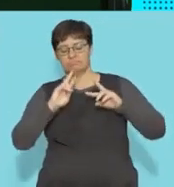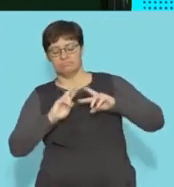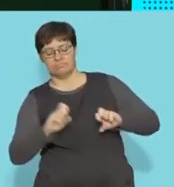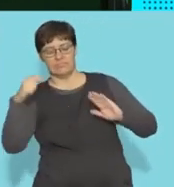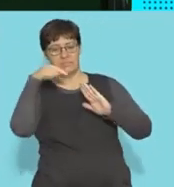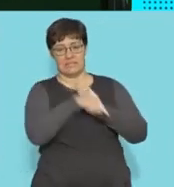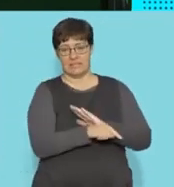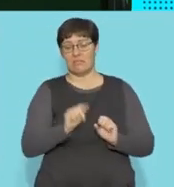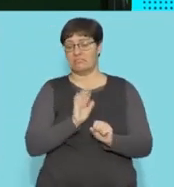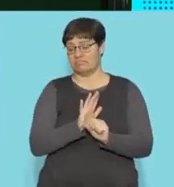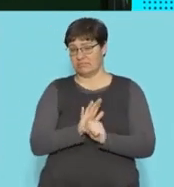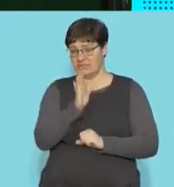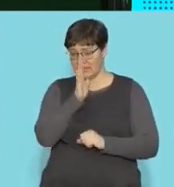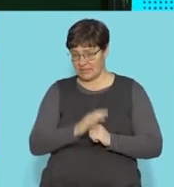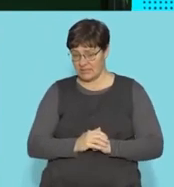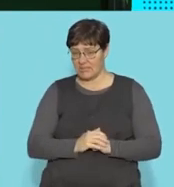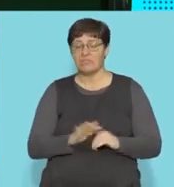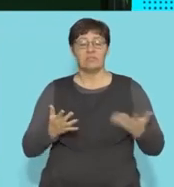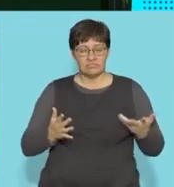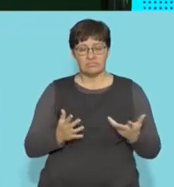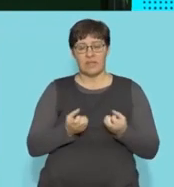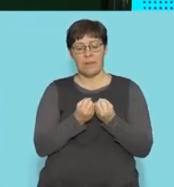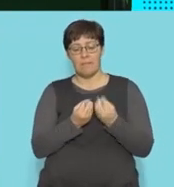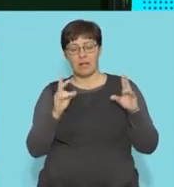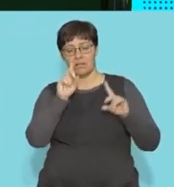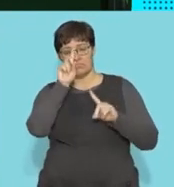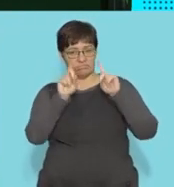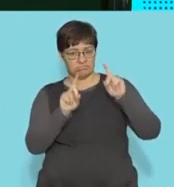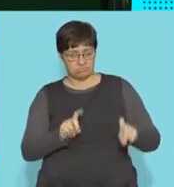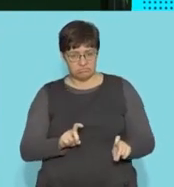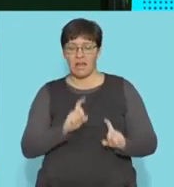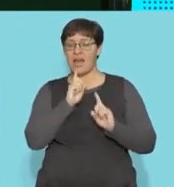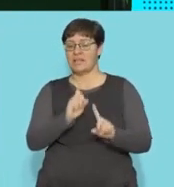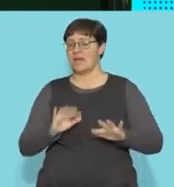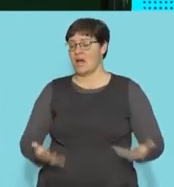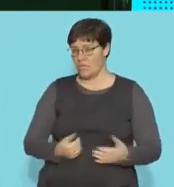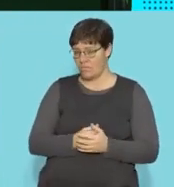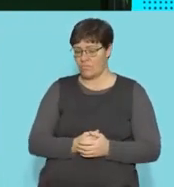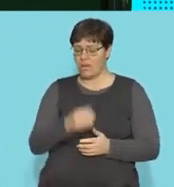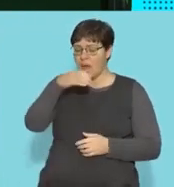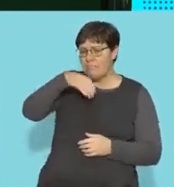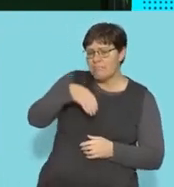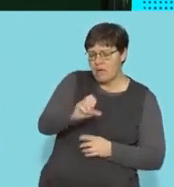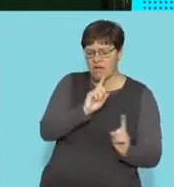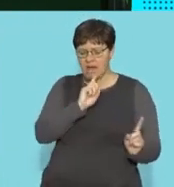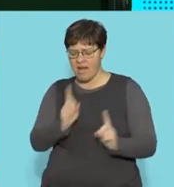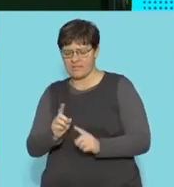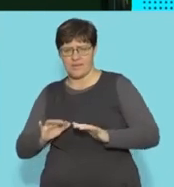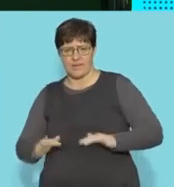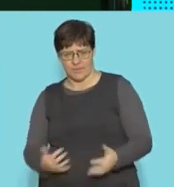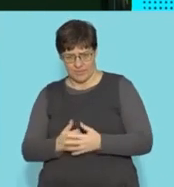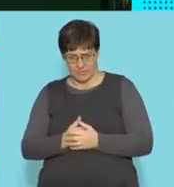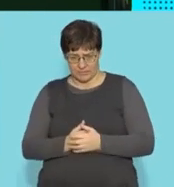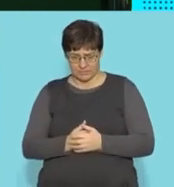a lot of detail on how to answer a multiple choice question, how to answer a paragraph question,